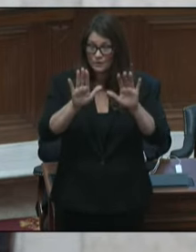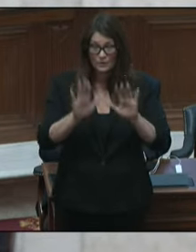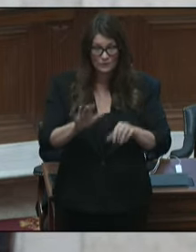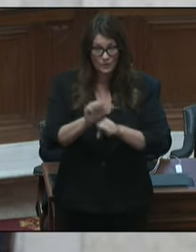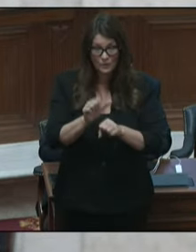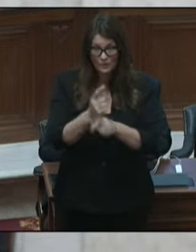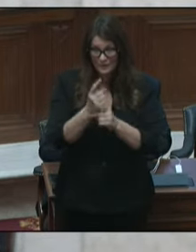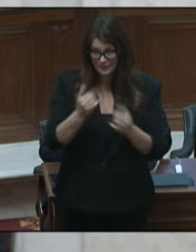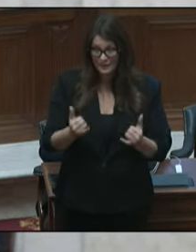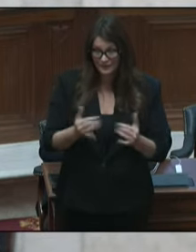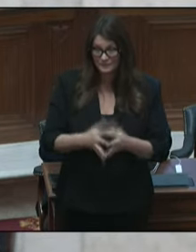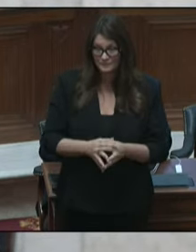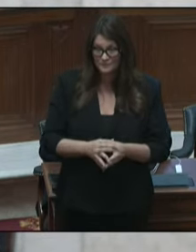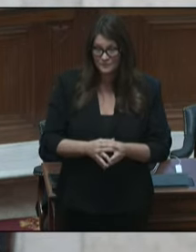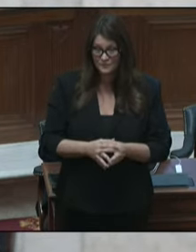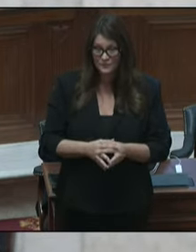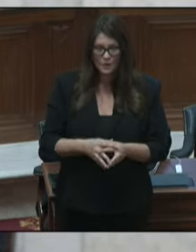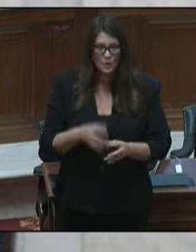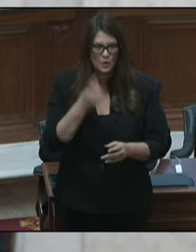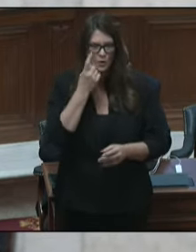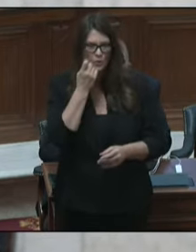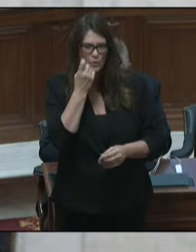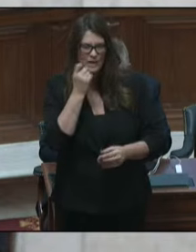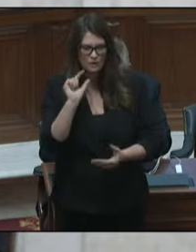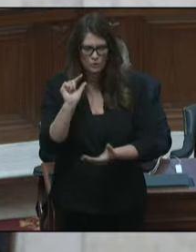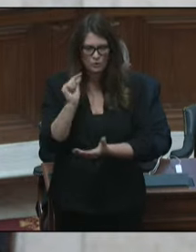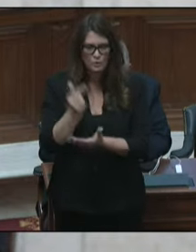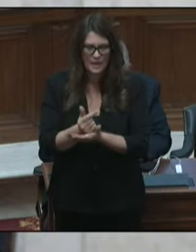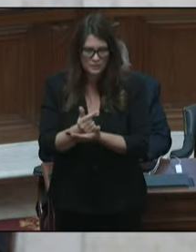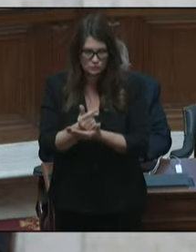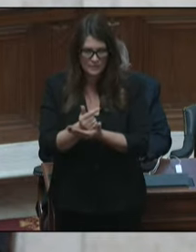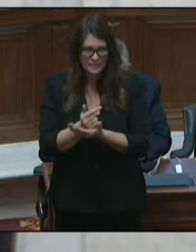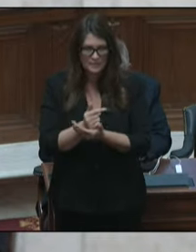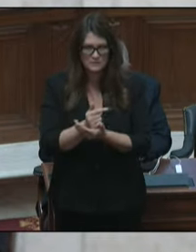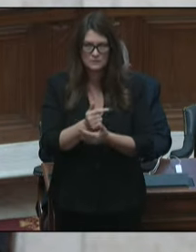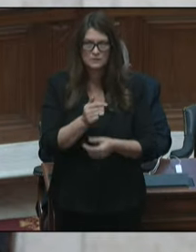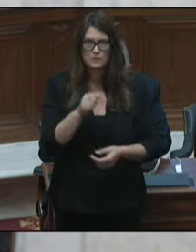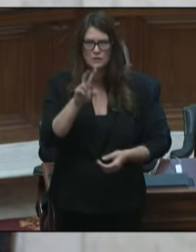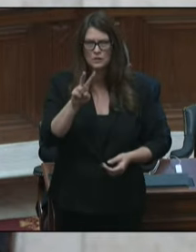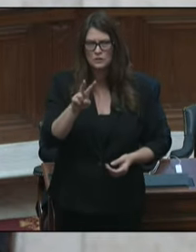now. We have recently graduated